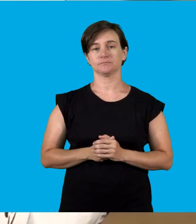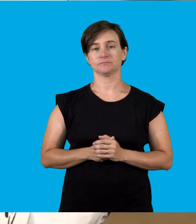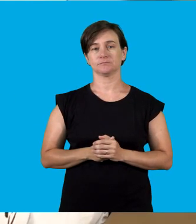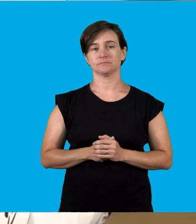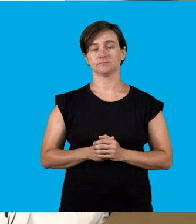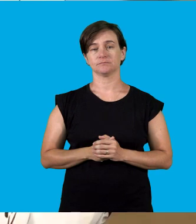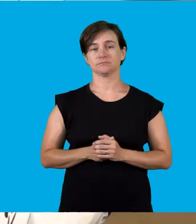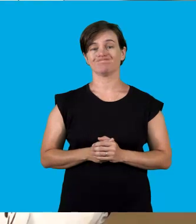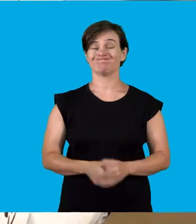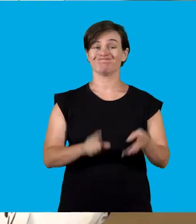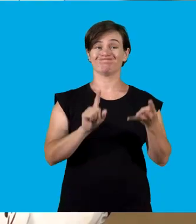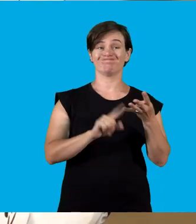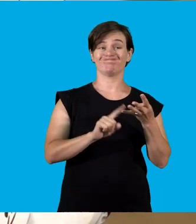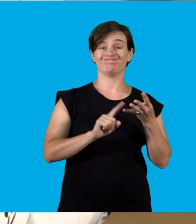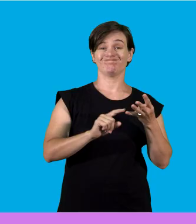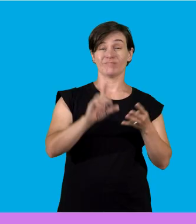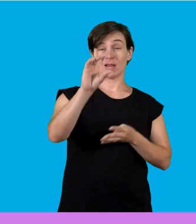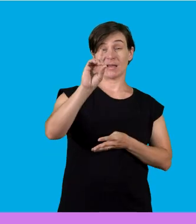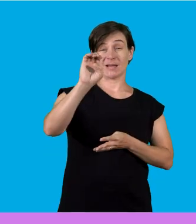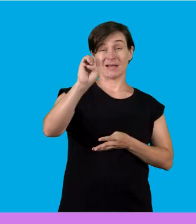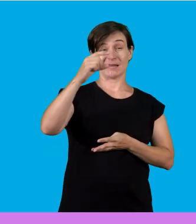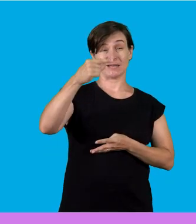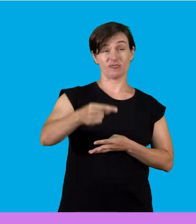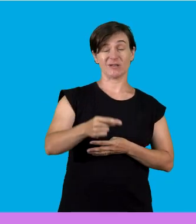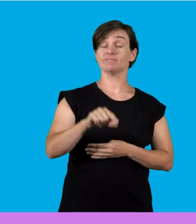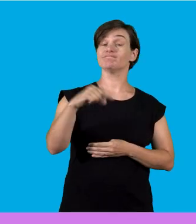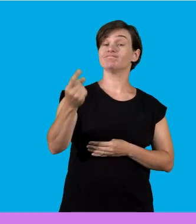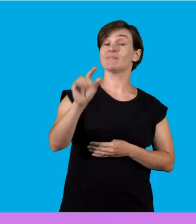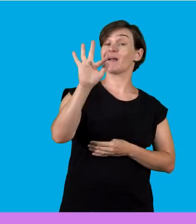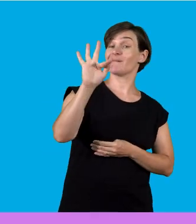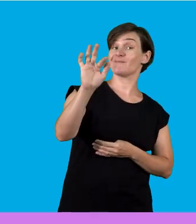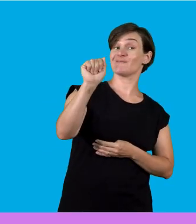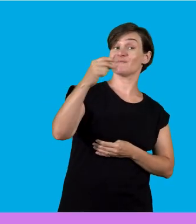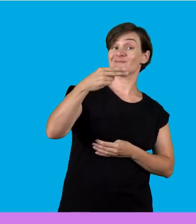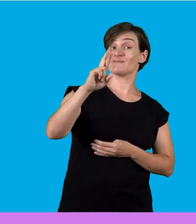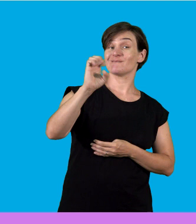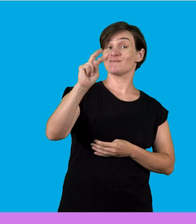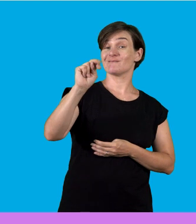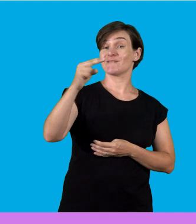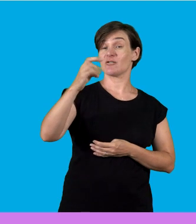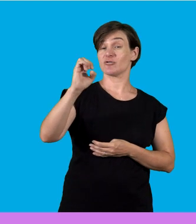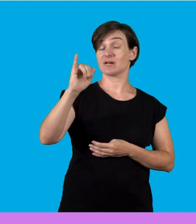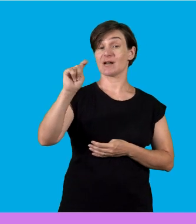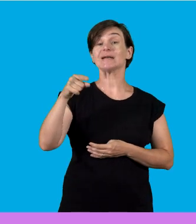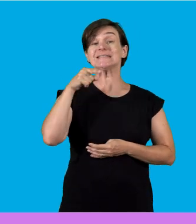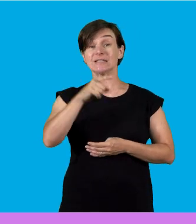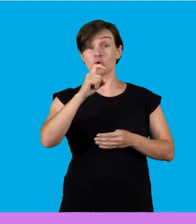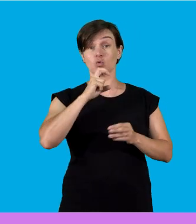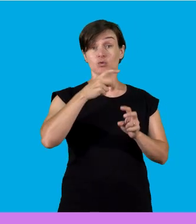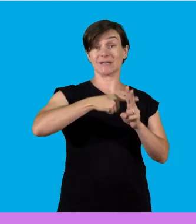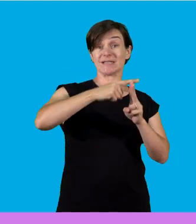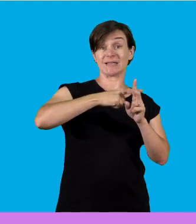Then the last two, degrees Fahrenheit. Now that is the temperature measure with the imperial